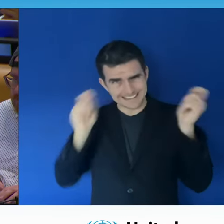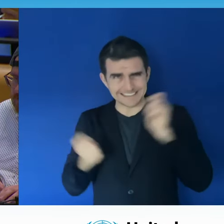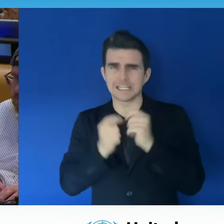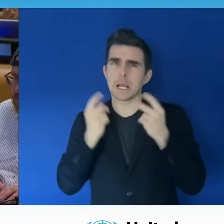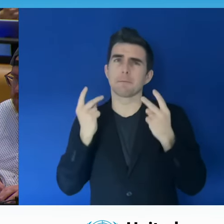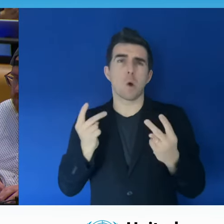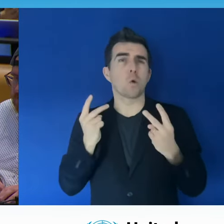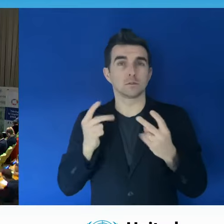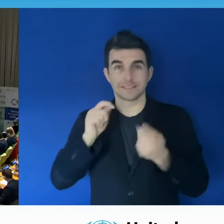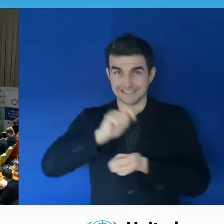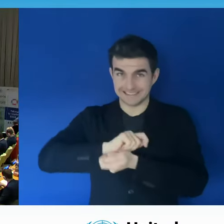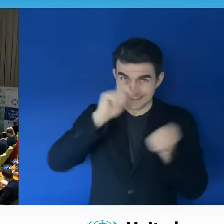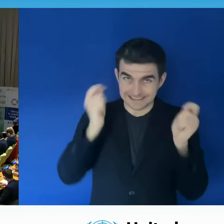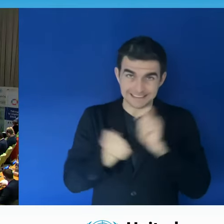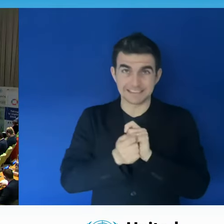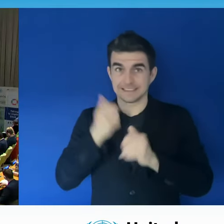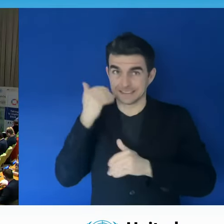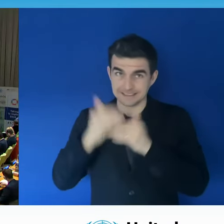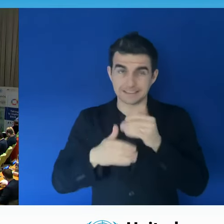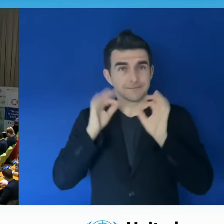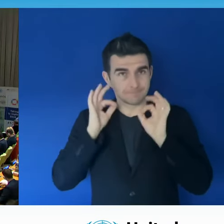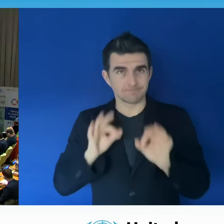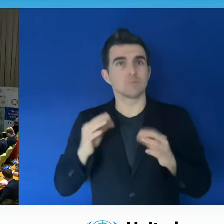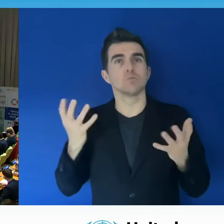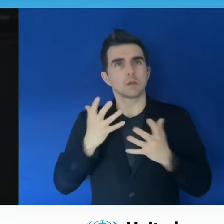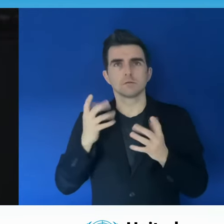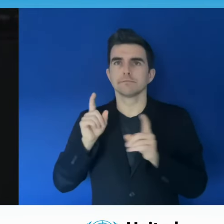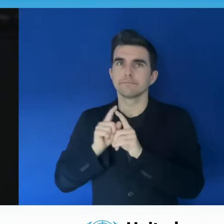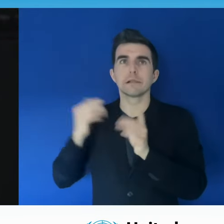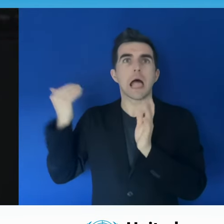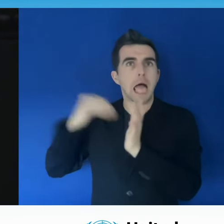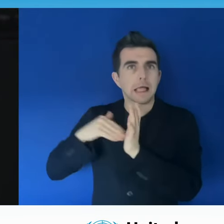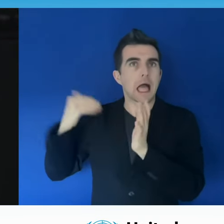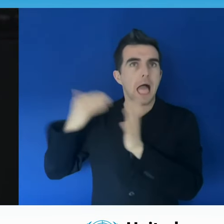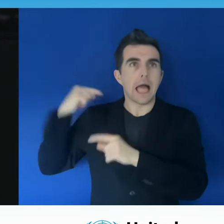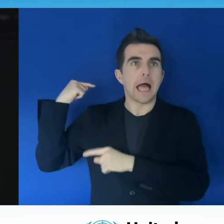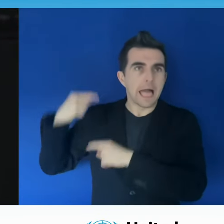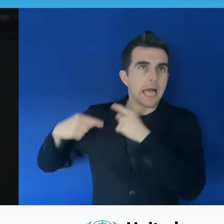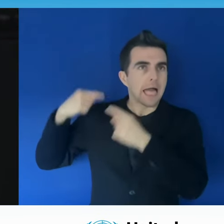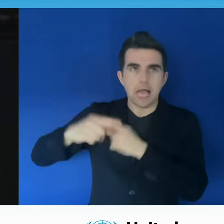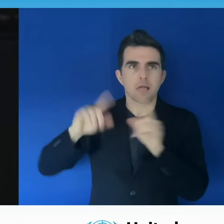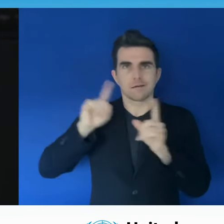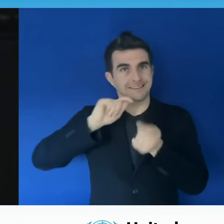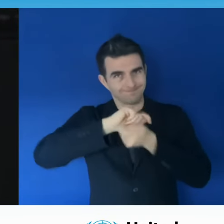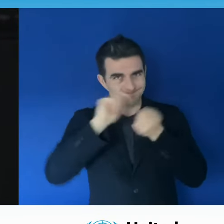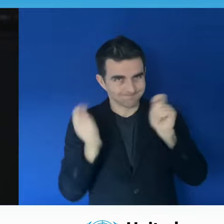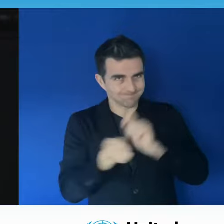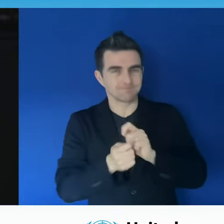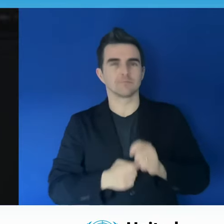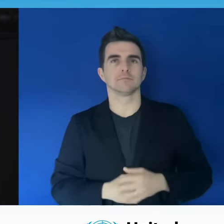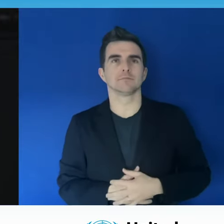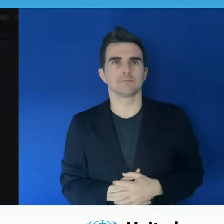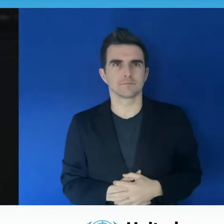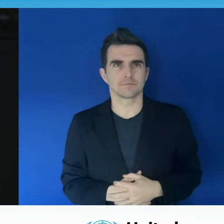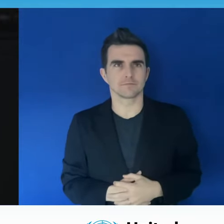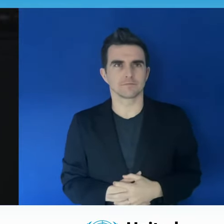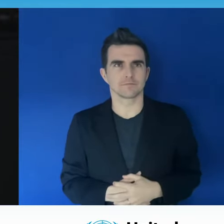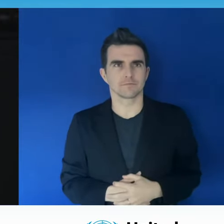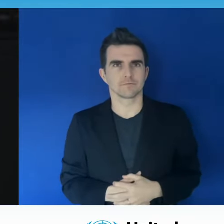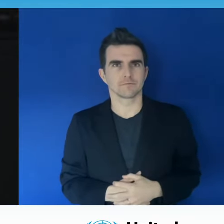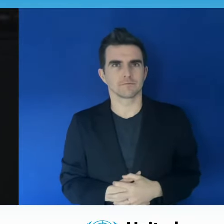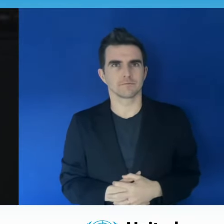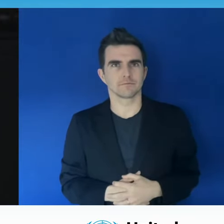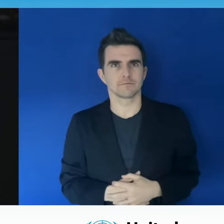reproduction of these unjust patterns. See for your thoughts. And now I'd like to invite Her Excellency Zumit Rivera, Minister